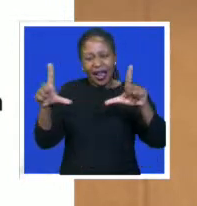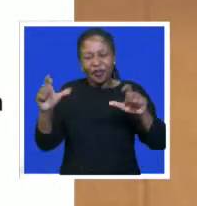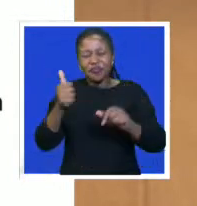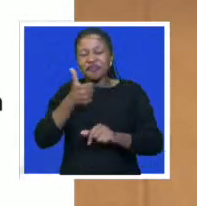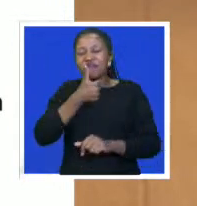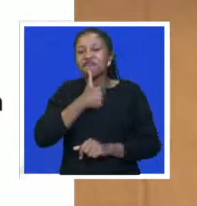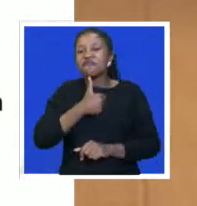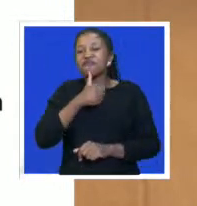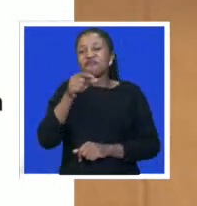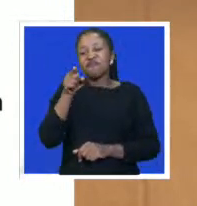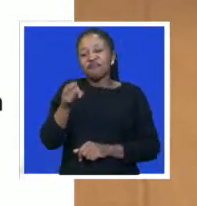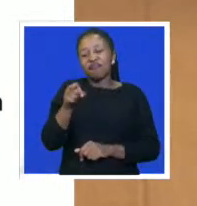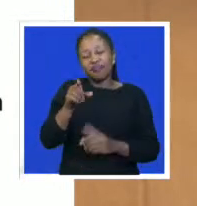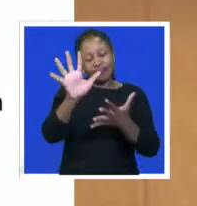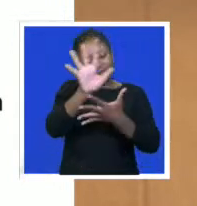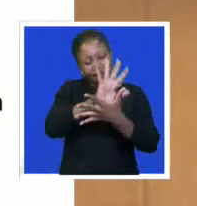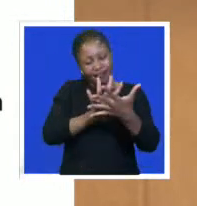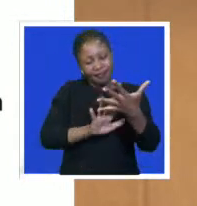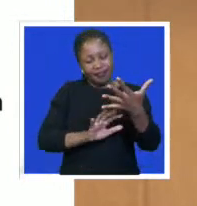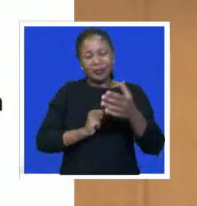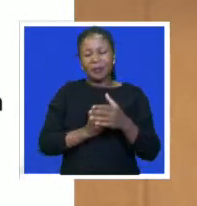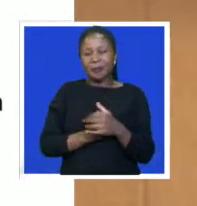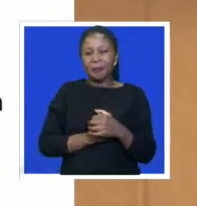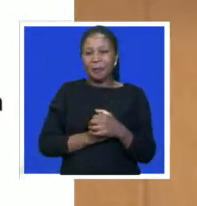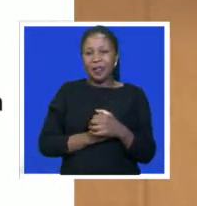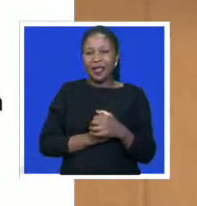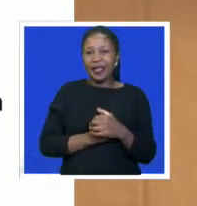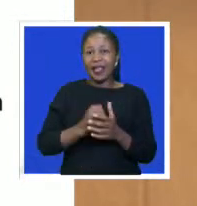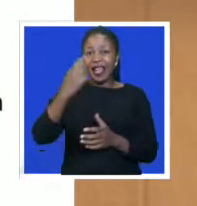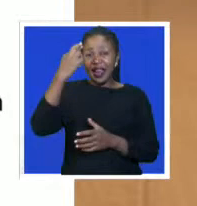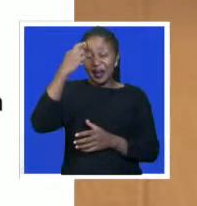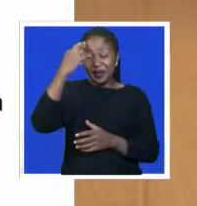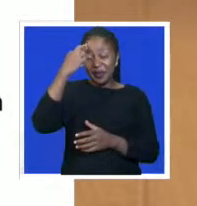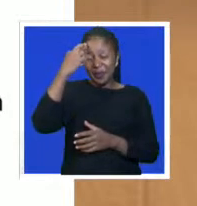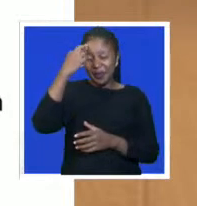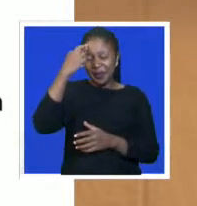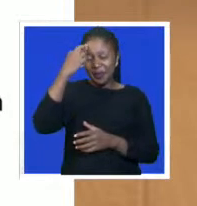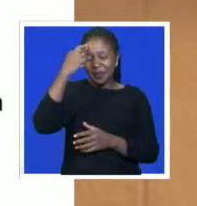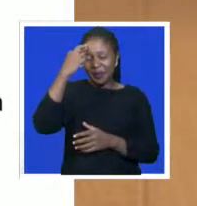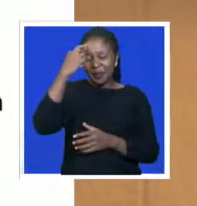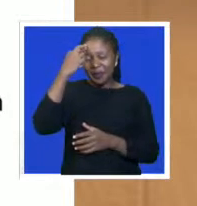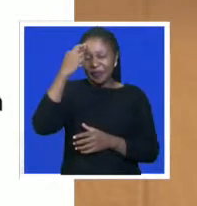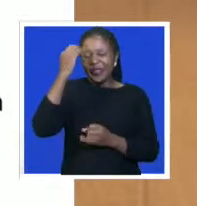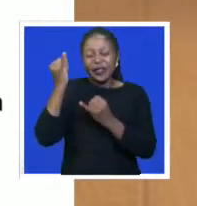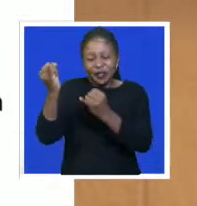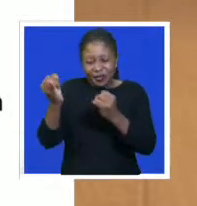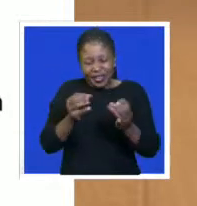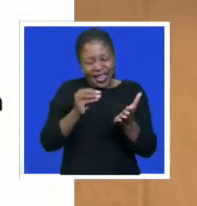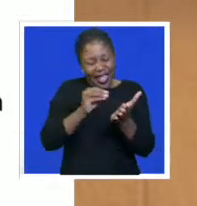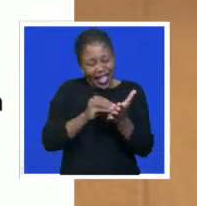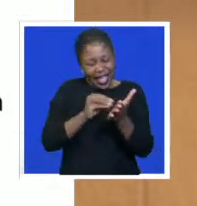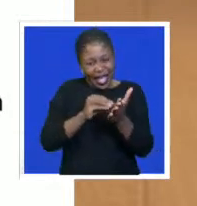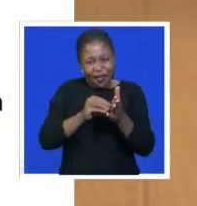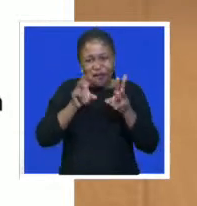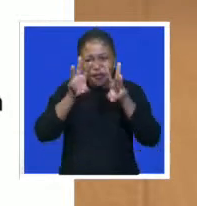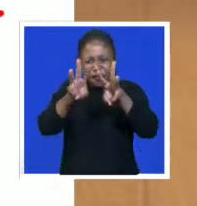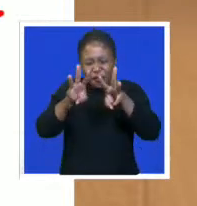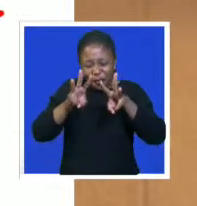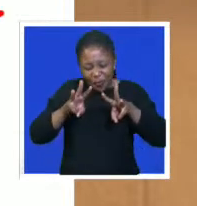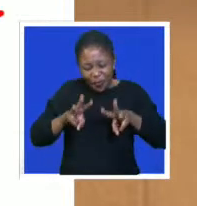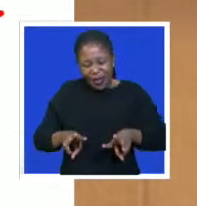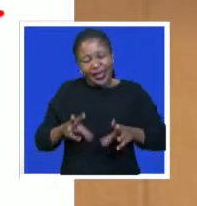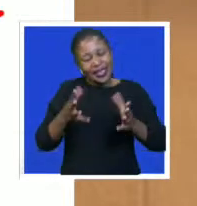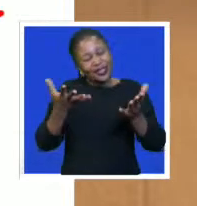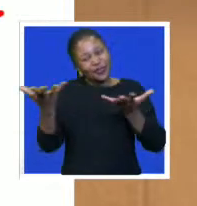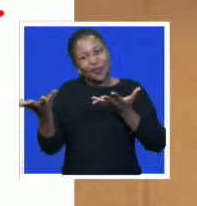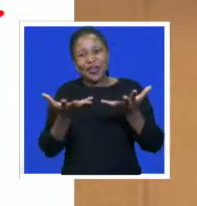in the introduction, there's supposed to be setting. Okay, so when we go through the passage,